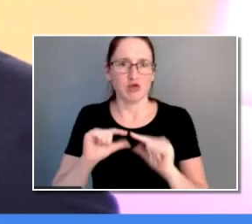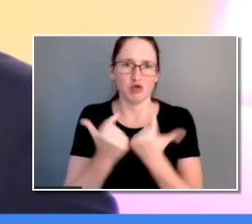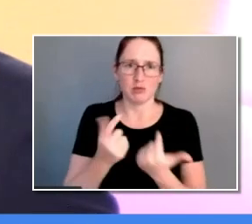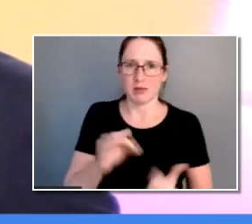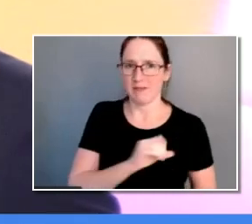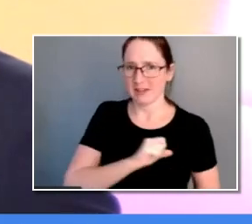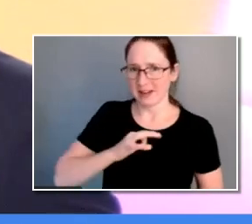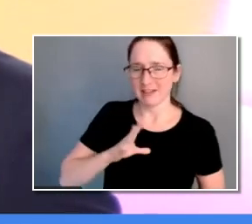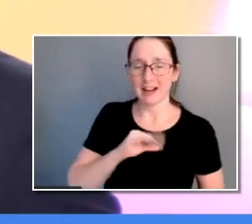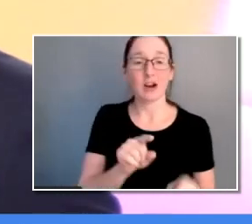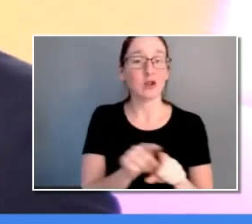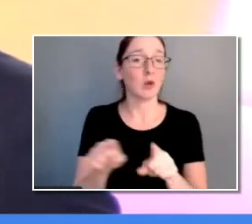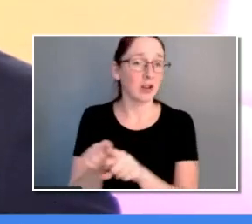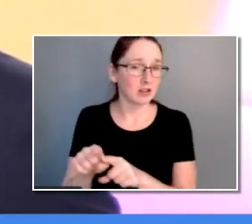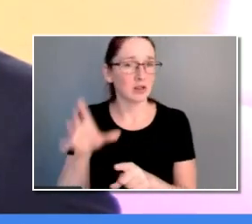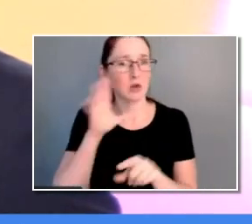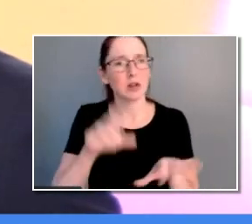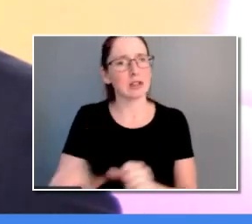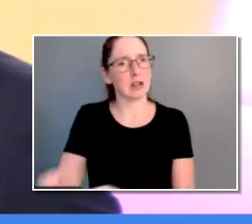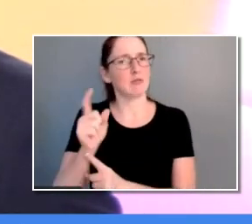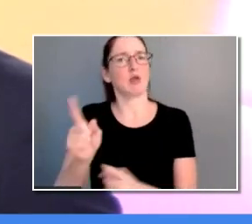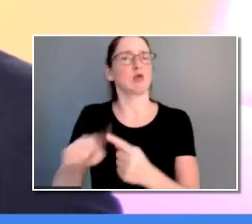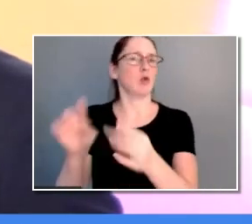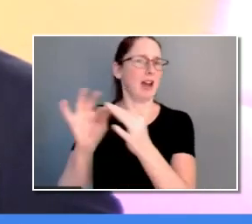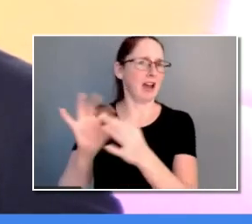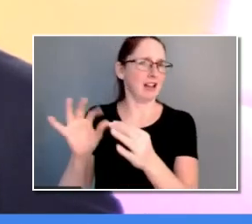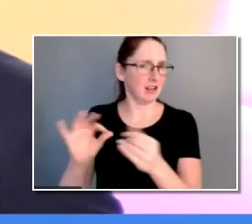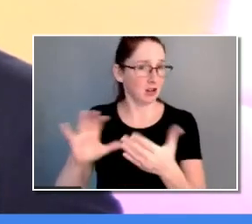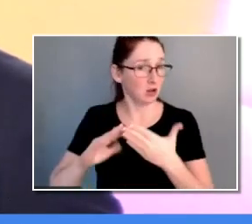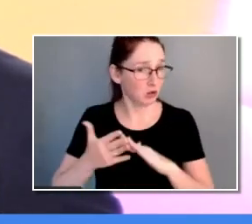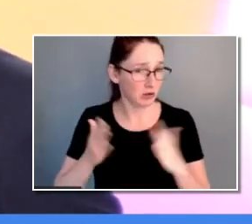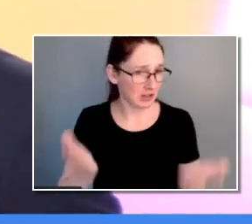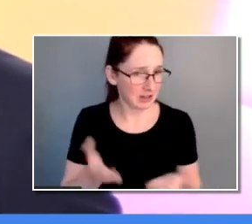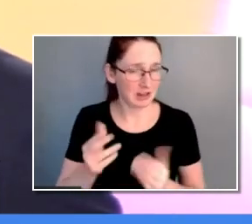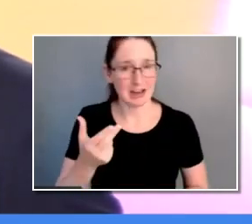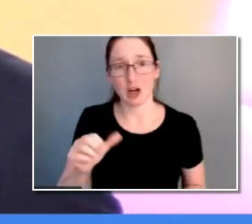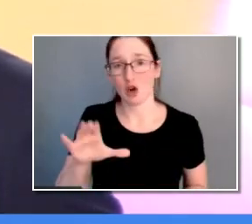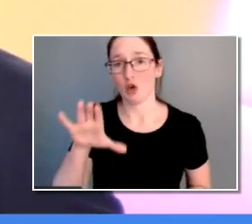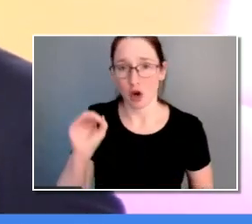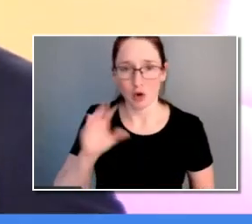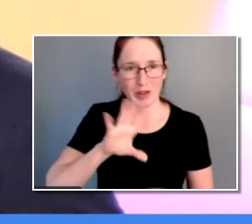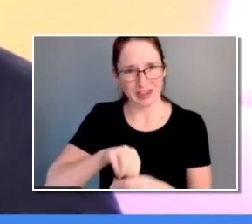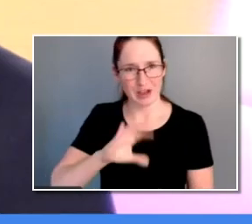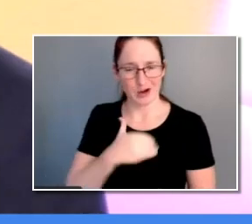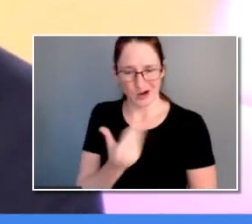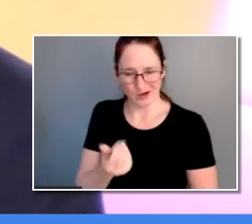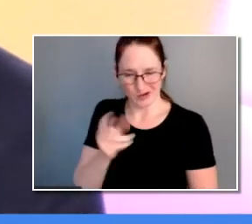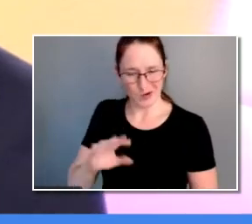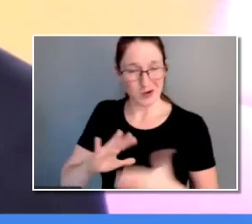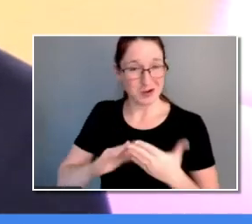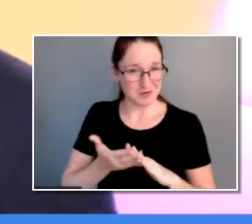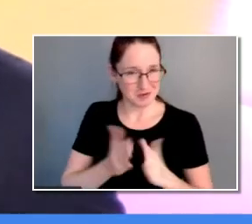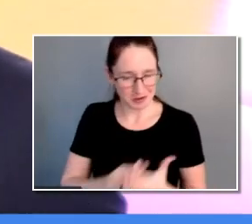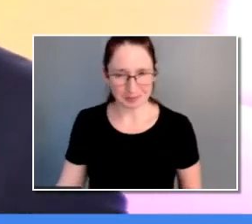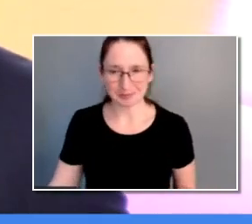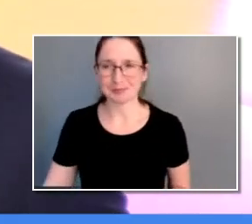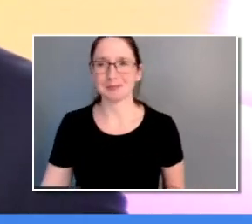and as well as take a moment to highlight a community hero within our own community too as